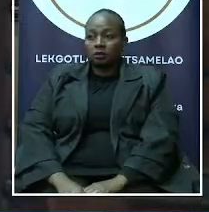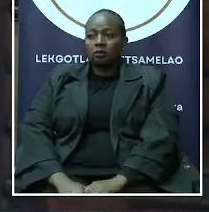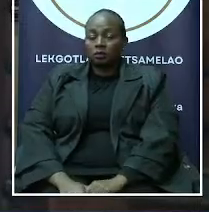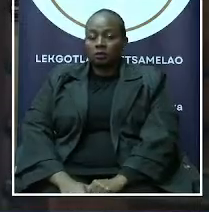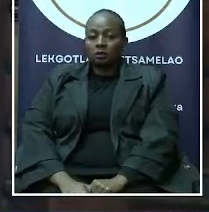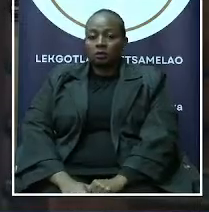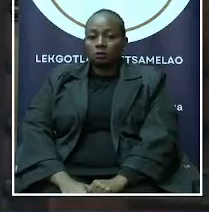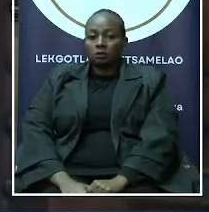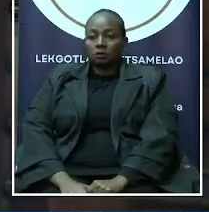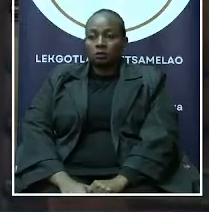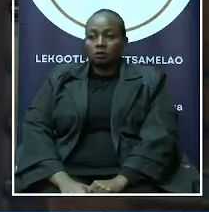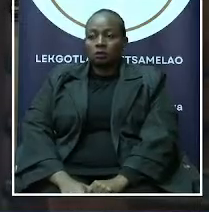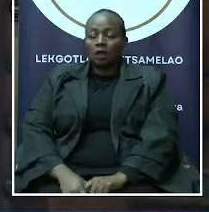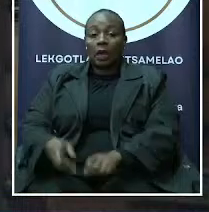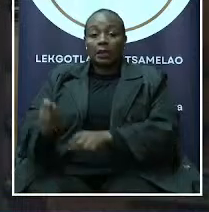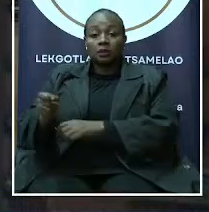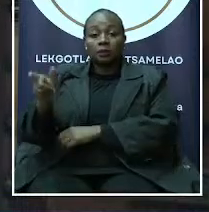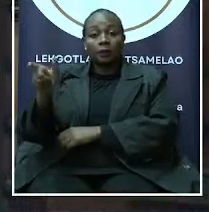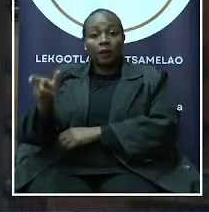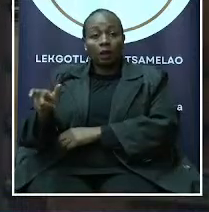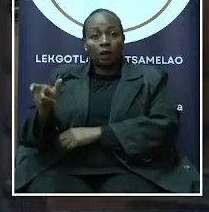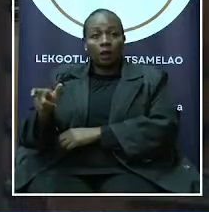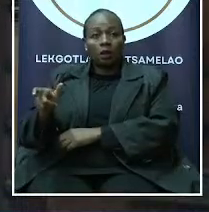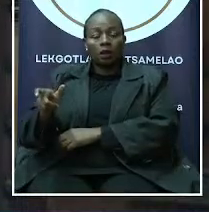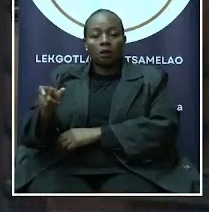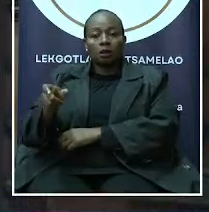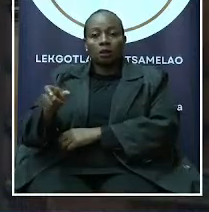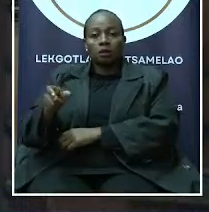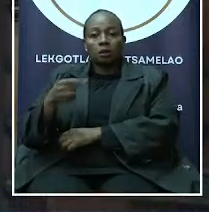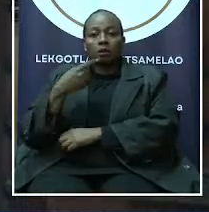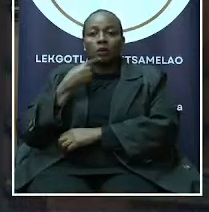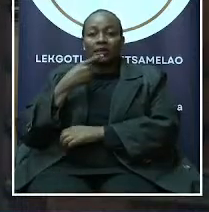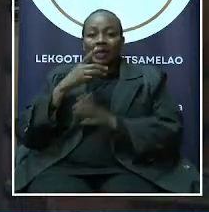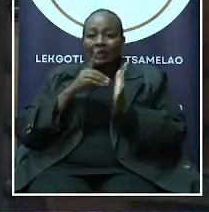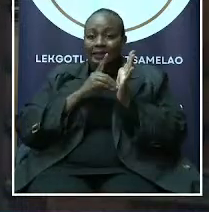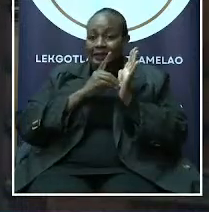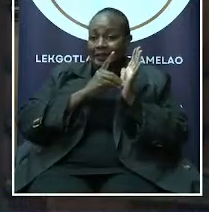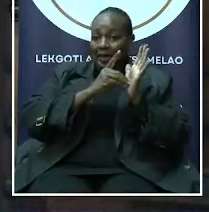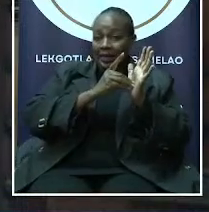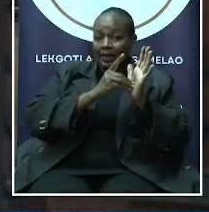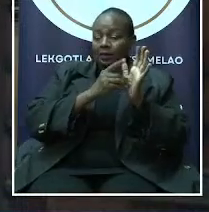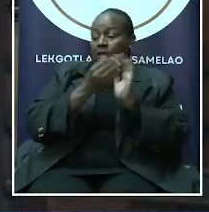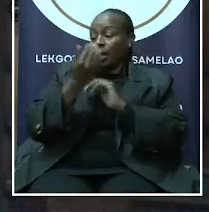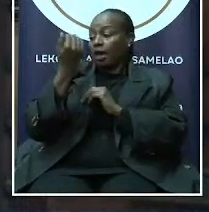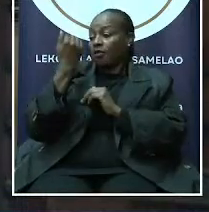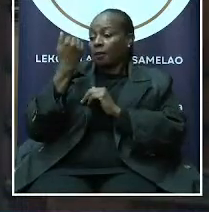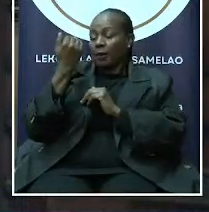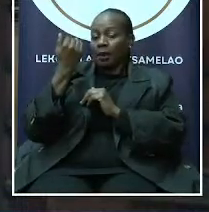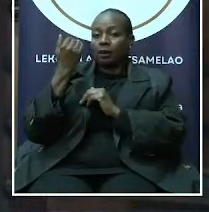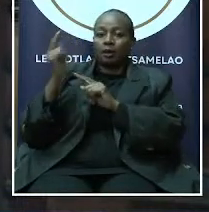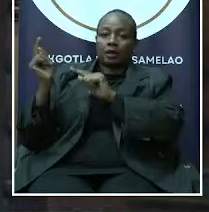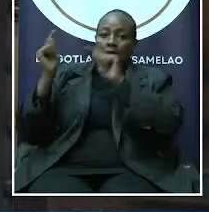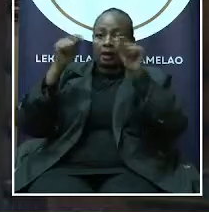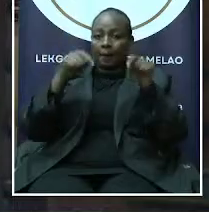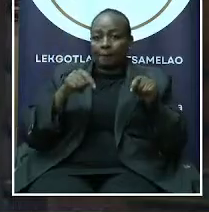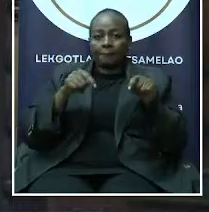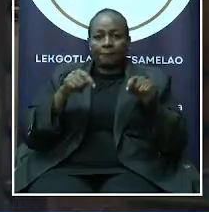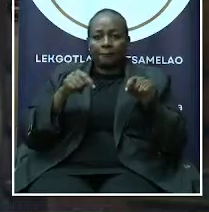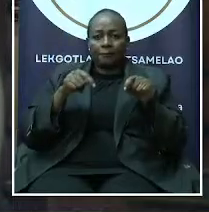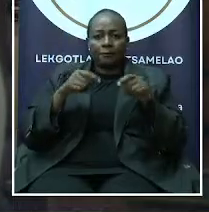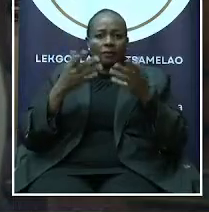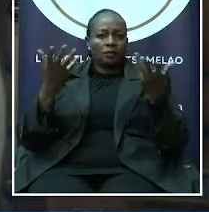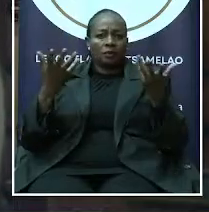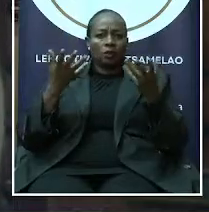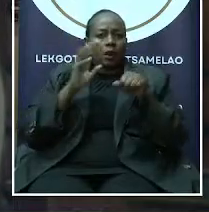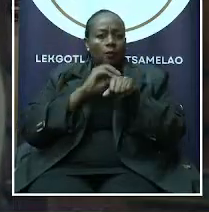I was saying, Speaker, that at least you should say delegates who are at the back can come. Because we're going to have